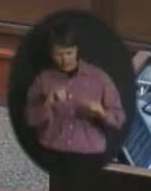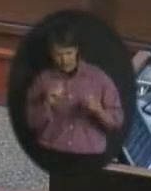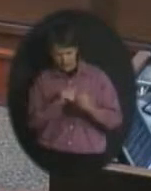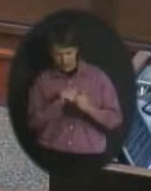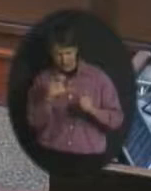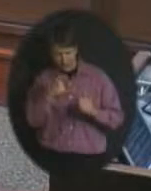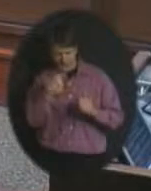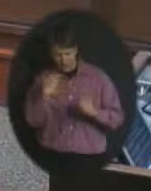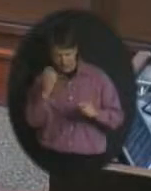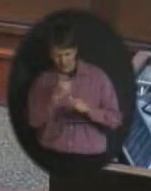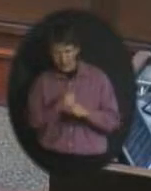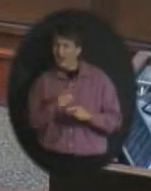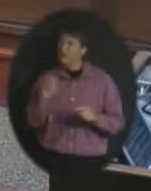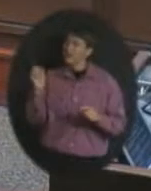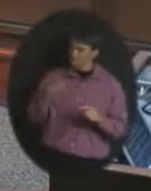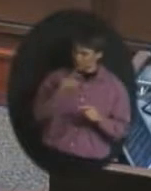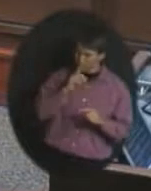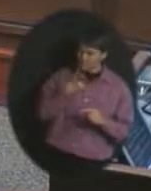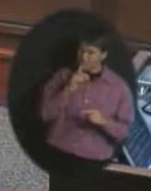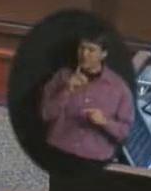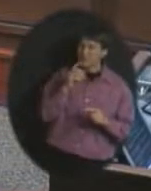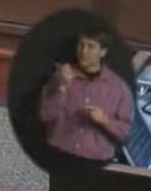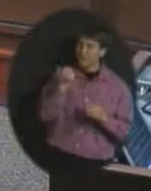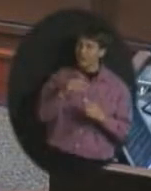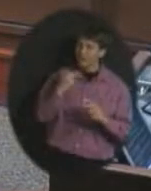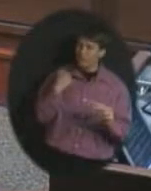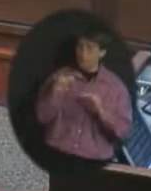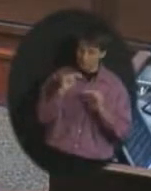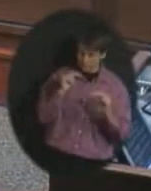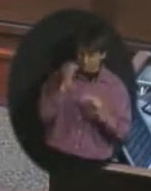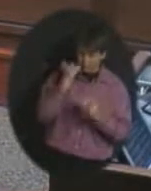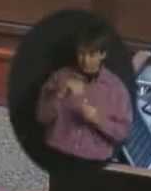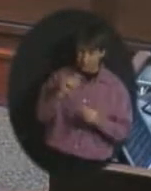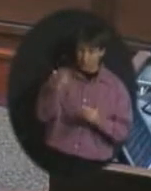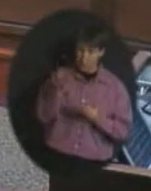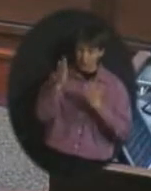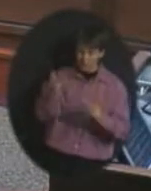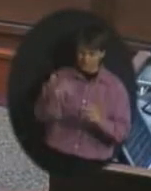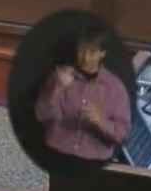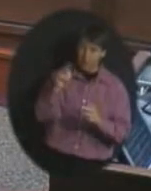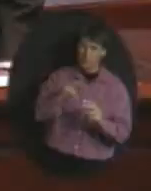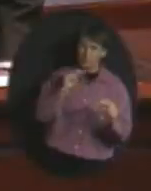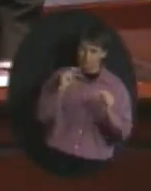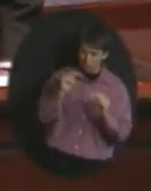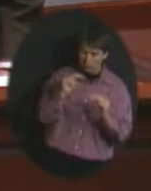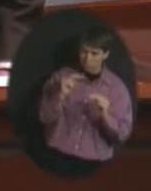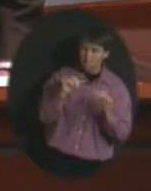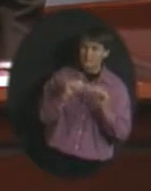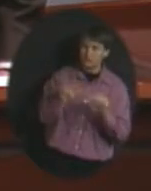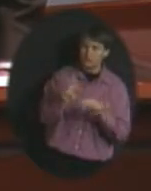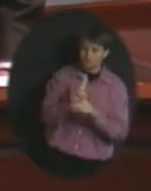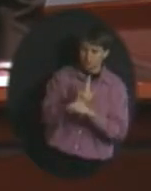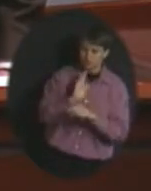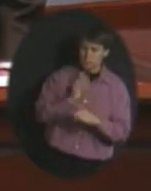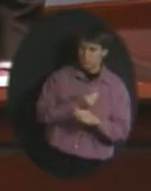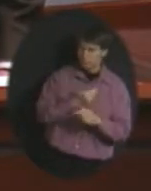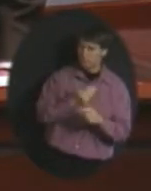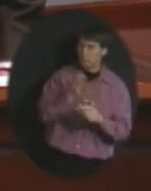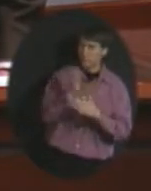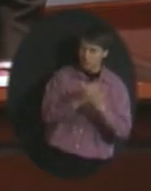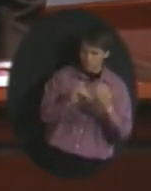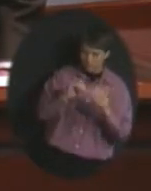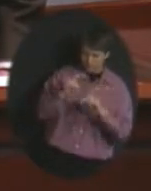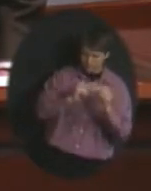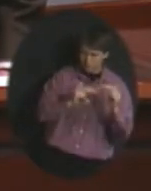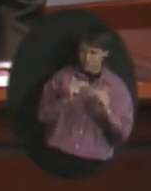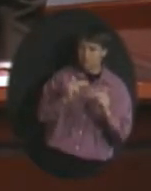CBRE. It is. And so anything that we would negotiate, if we had another offer come, we would have to negotiate our continued use of, or parts of the building,